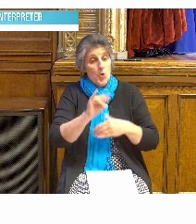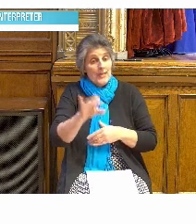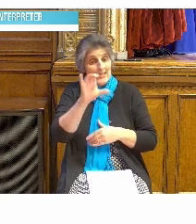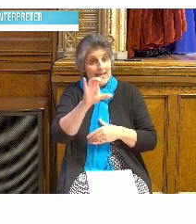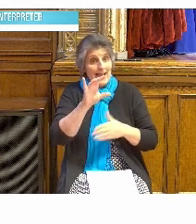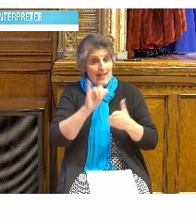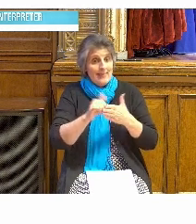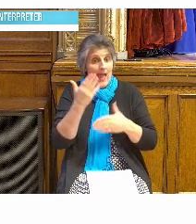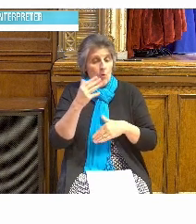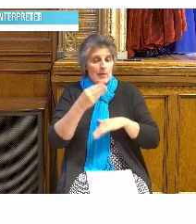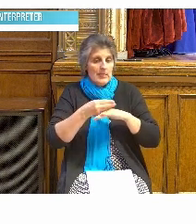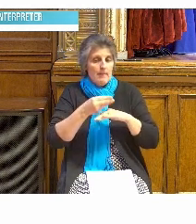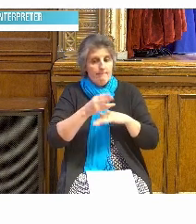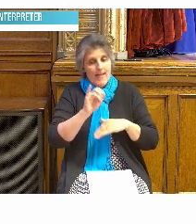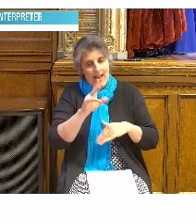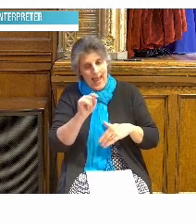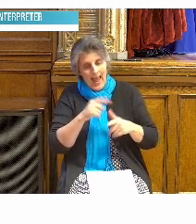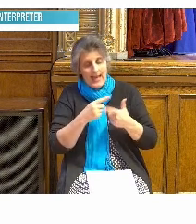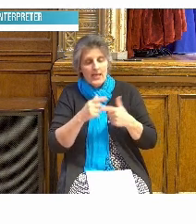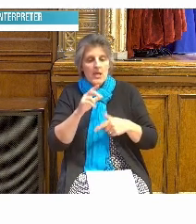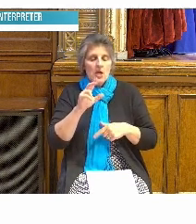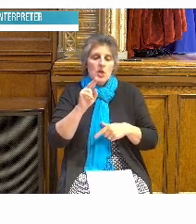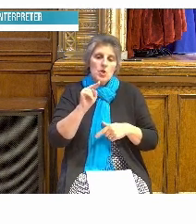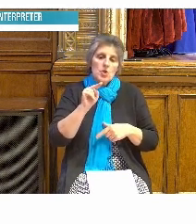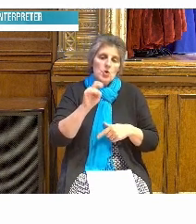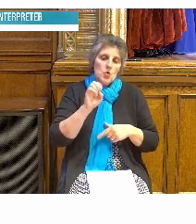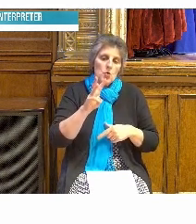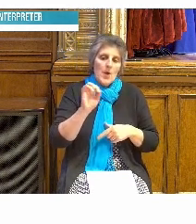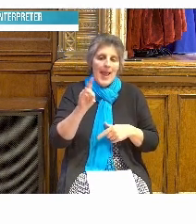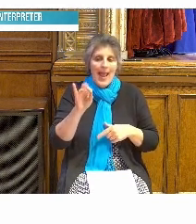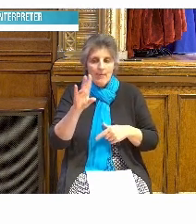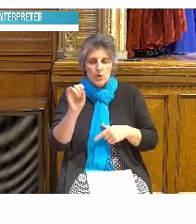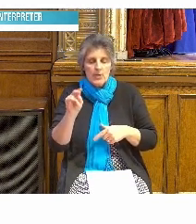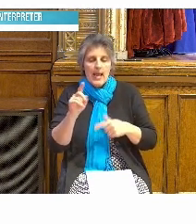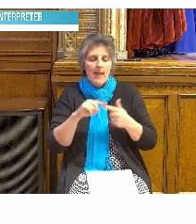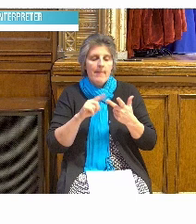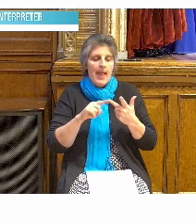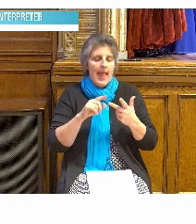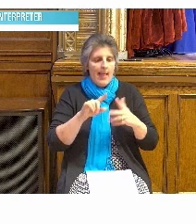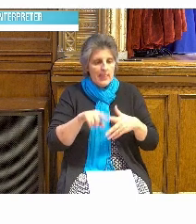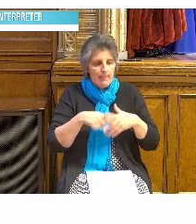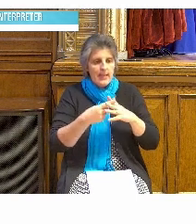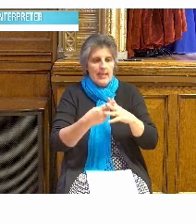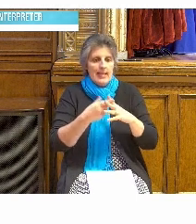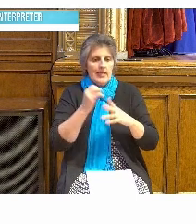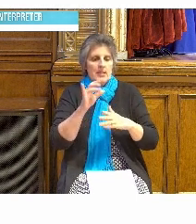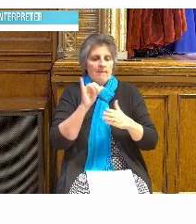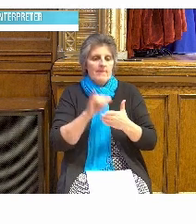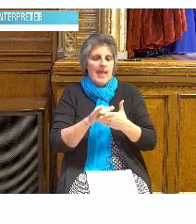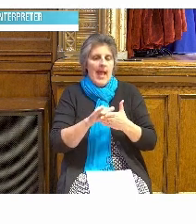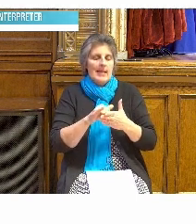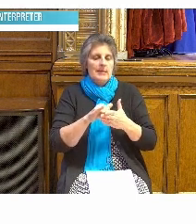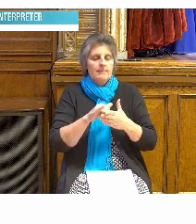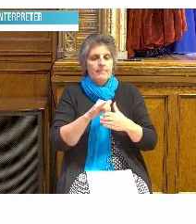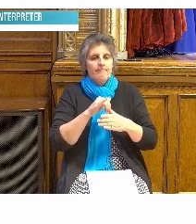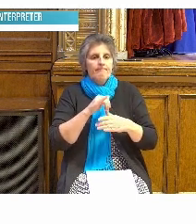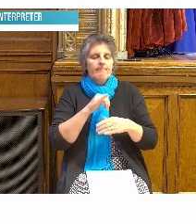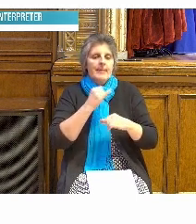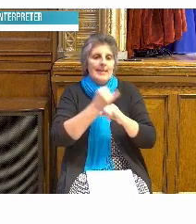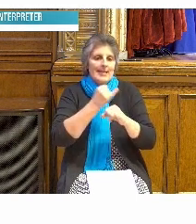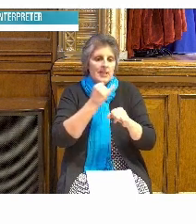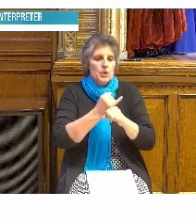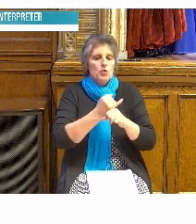was Manhattan, New Amsterdam, and the beginnings of that institution